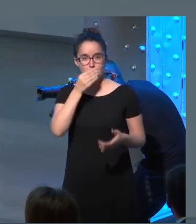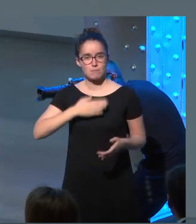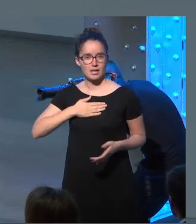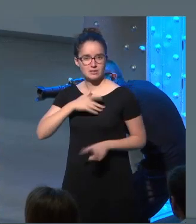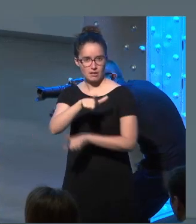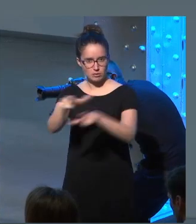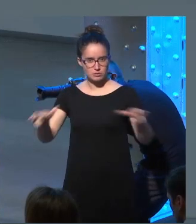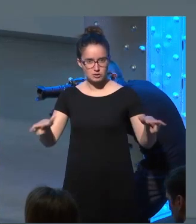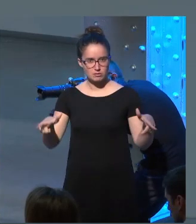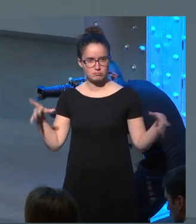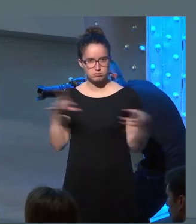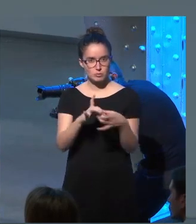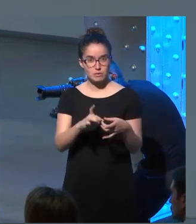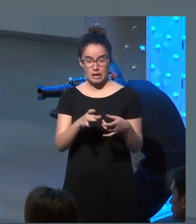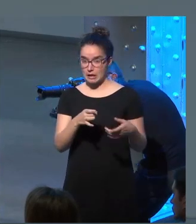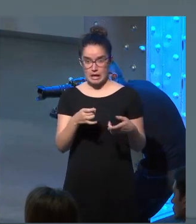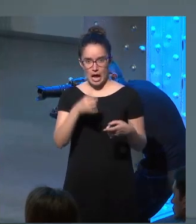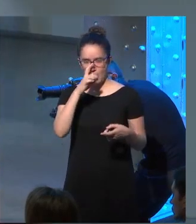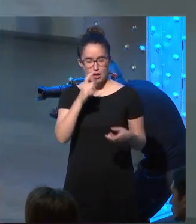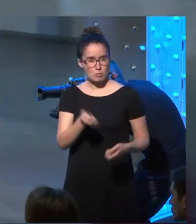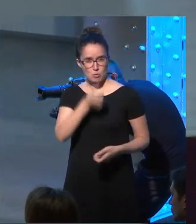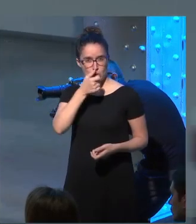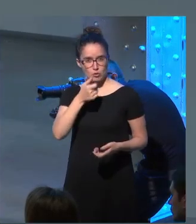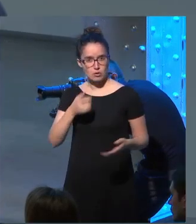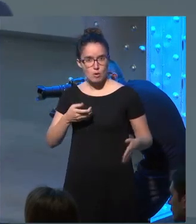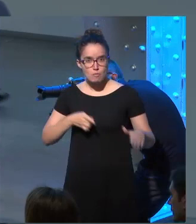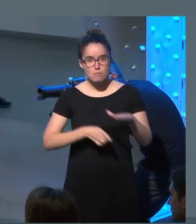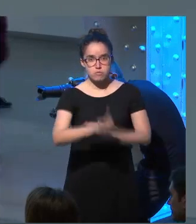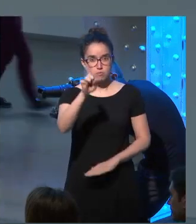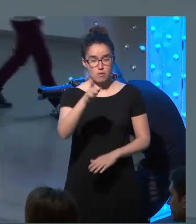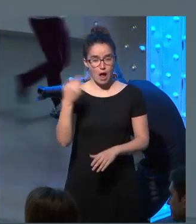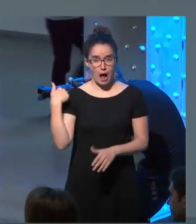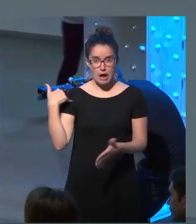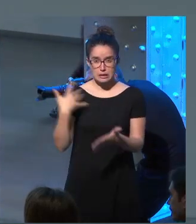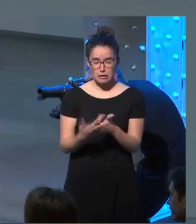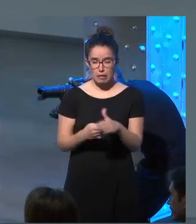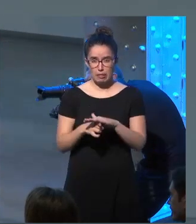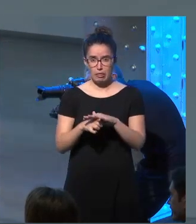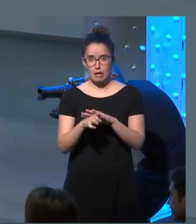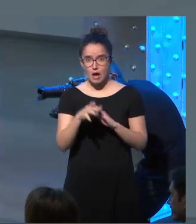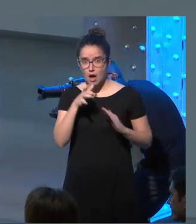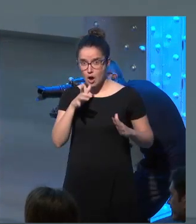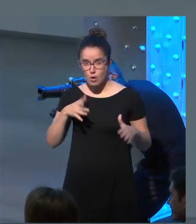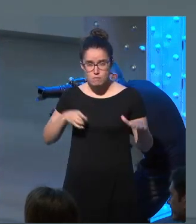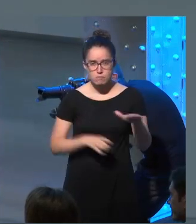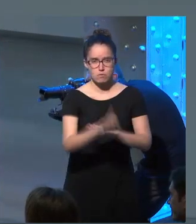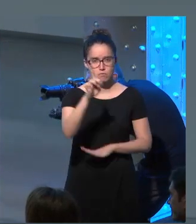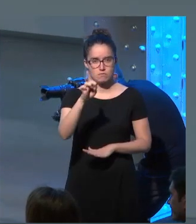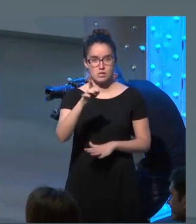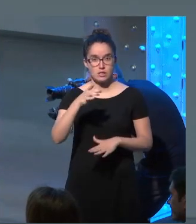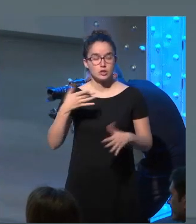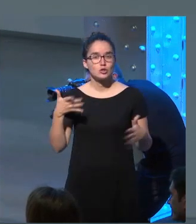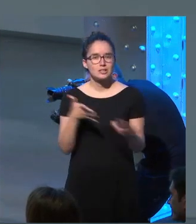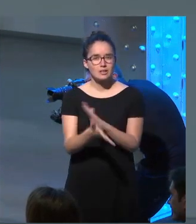an ally for the well-being of people, and in a few decades we have made more progress than in all the millennia that we have